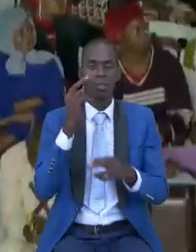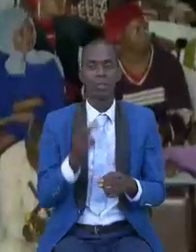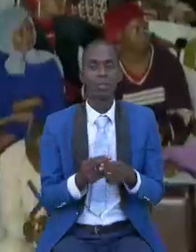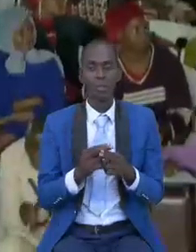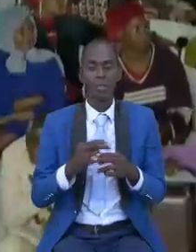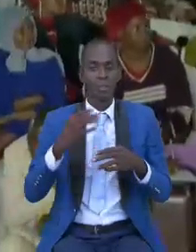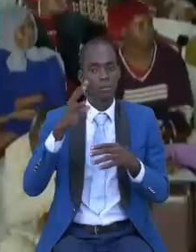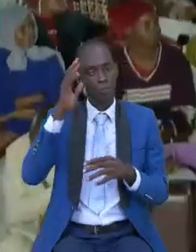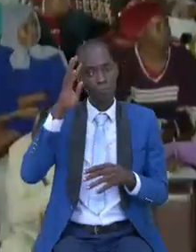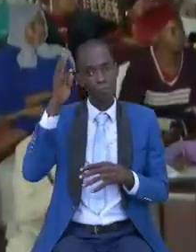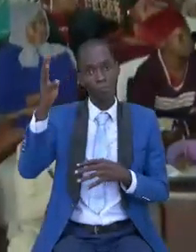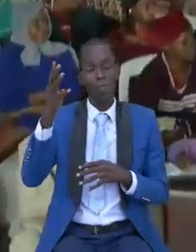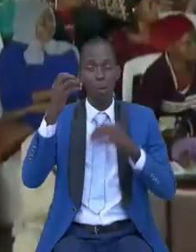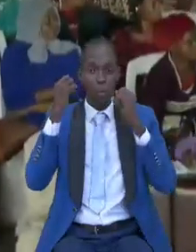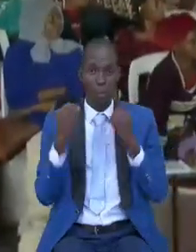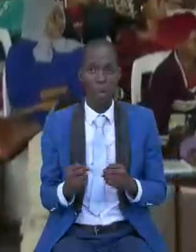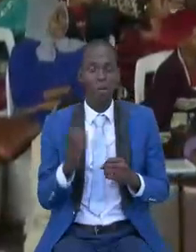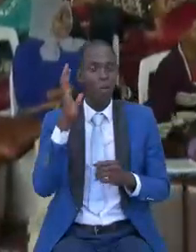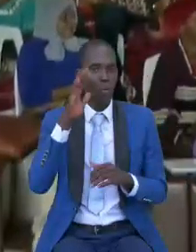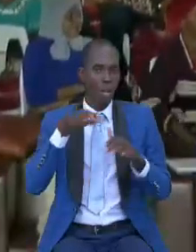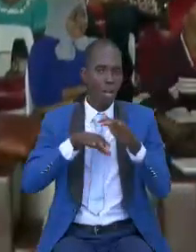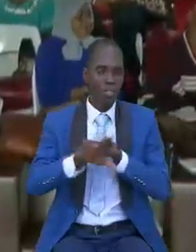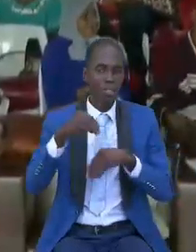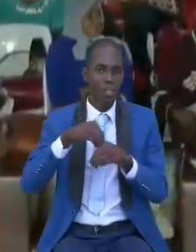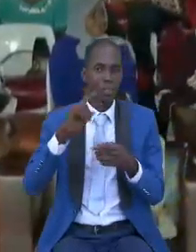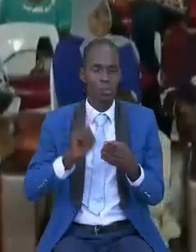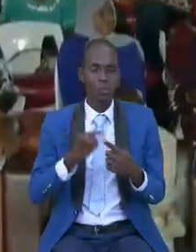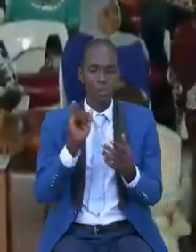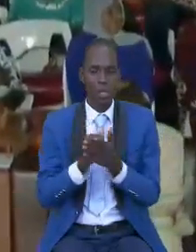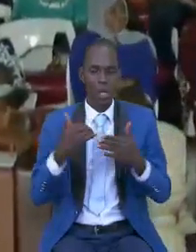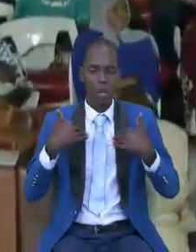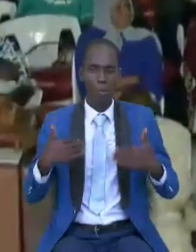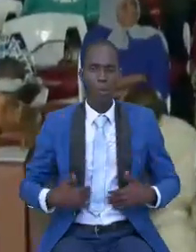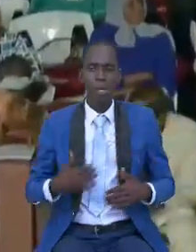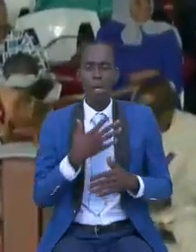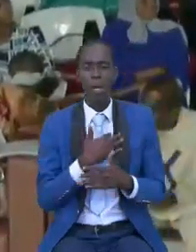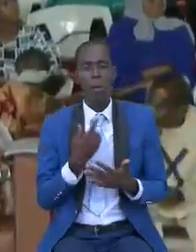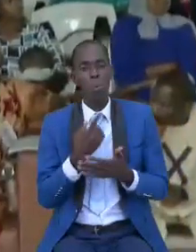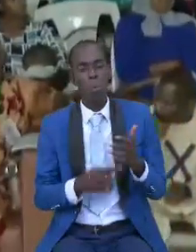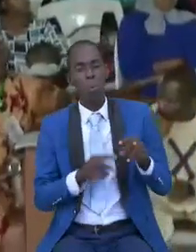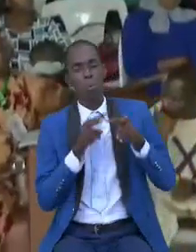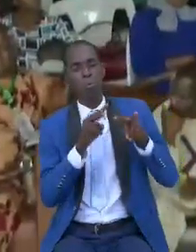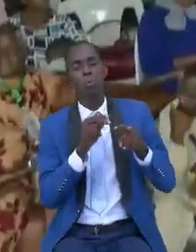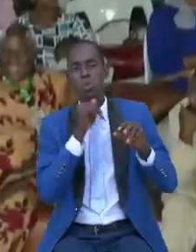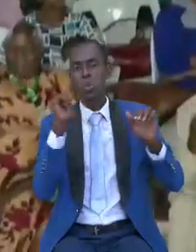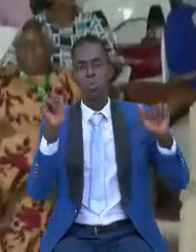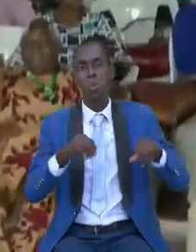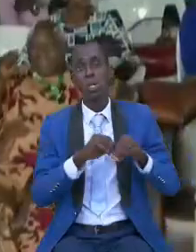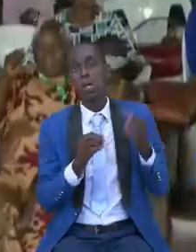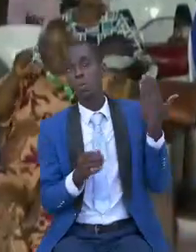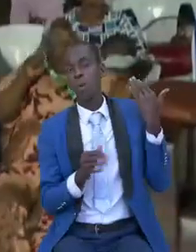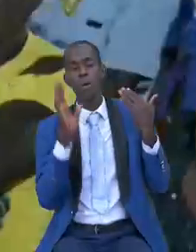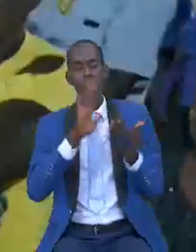Creative power will enter into that body, and what appeared impossible in the past will